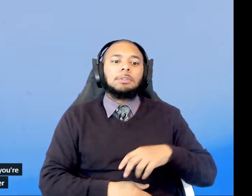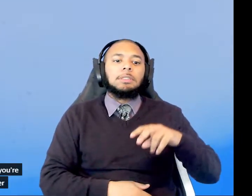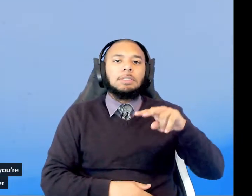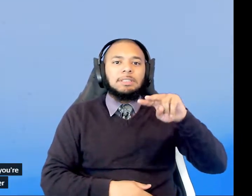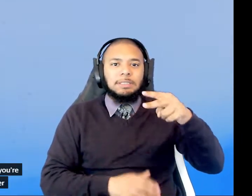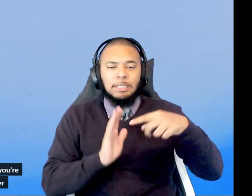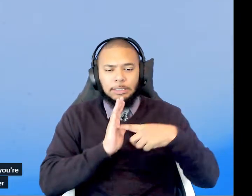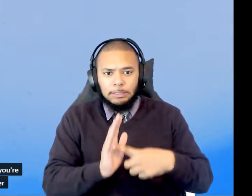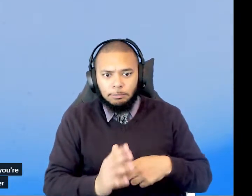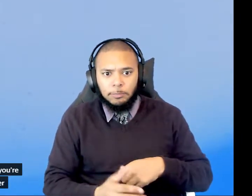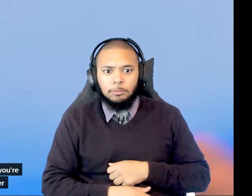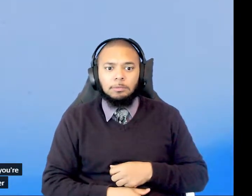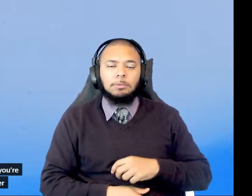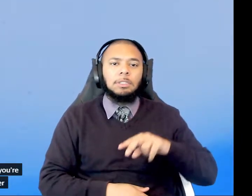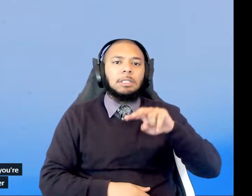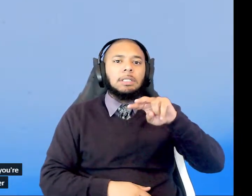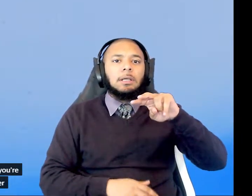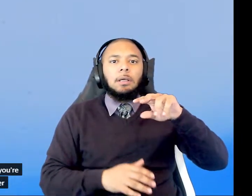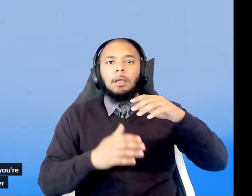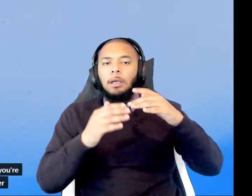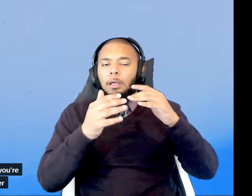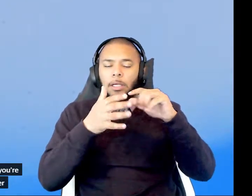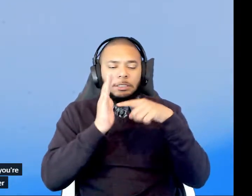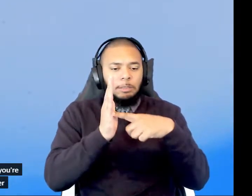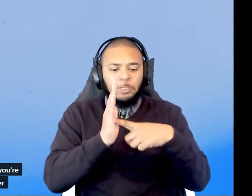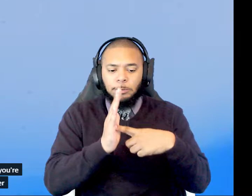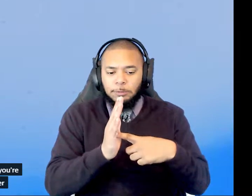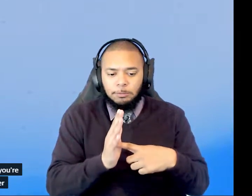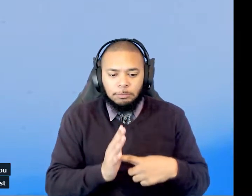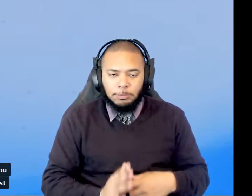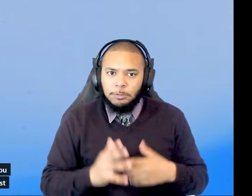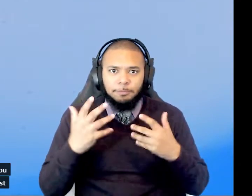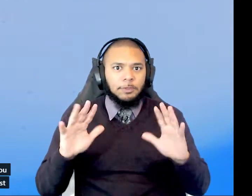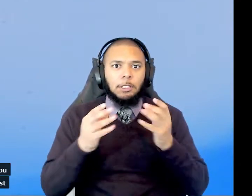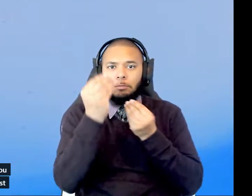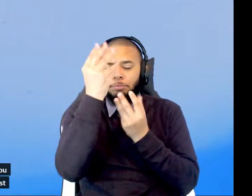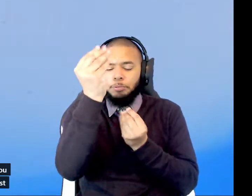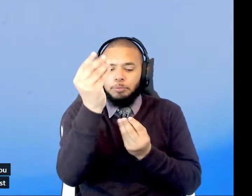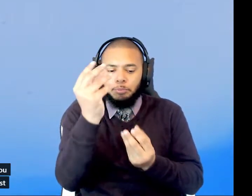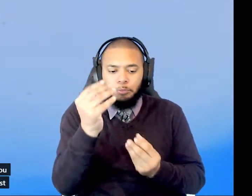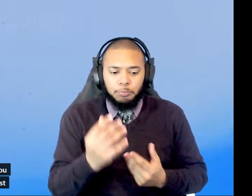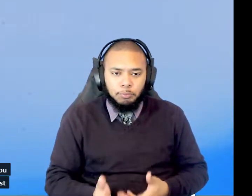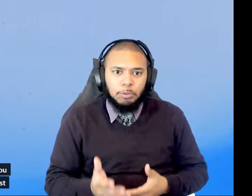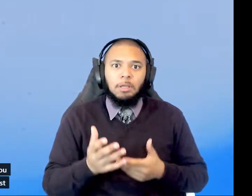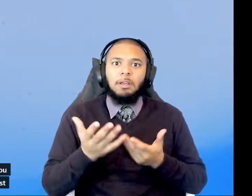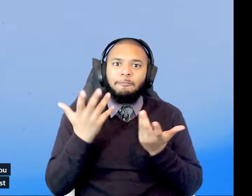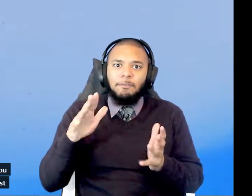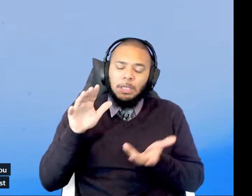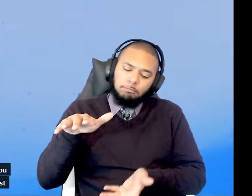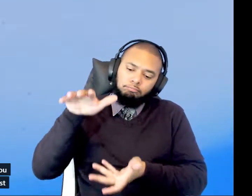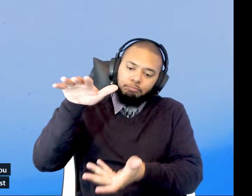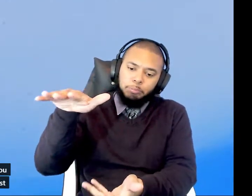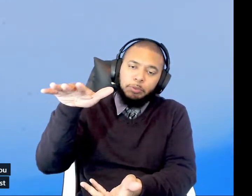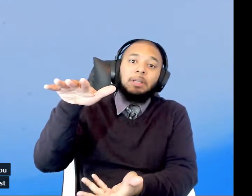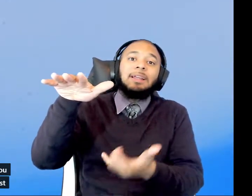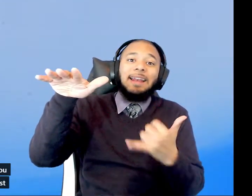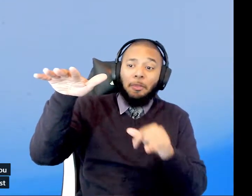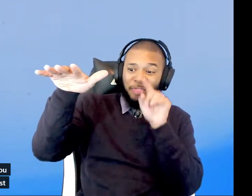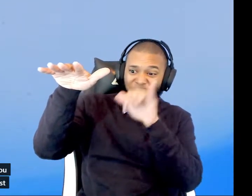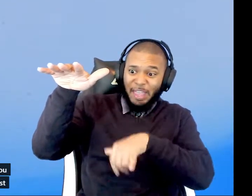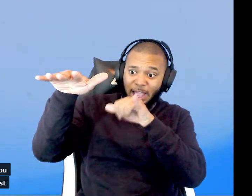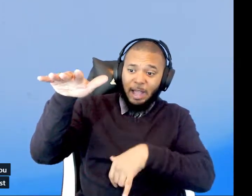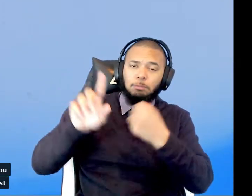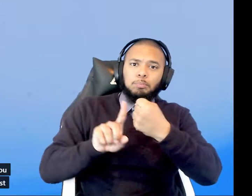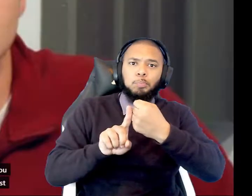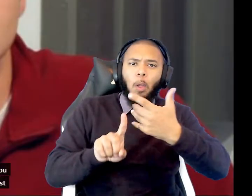whatever examples you have. And then after you're done giving all of your data, after all of it's been presented, then you explain all of